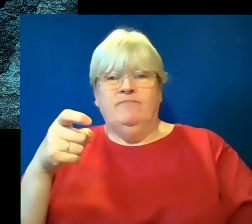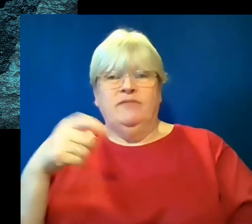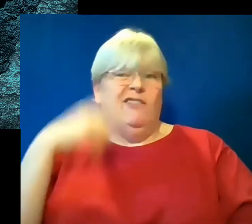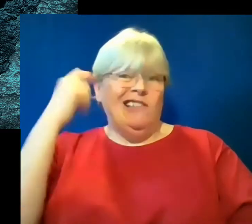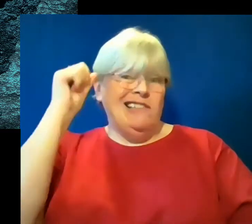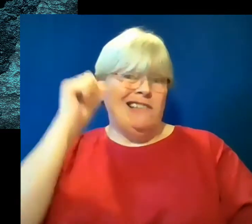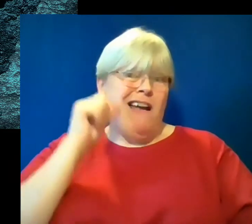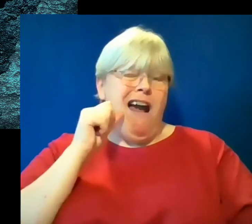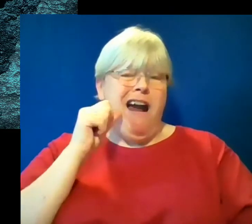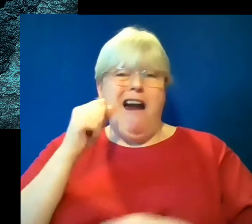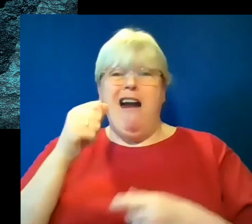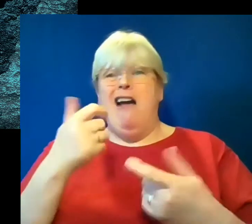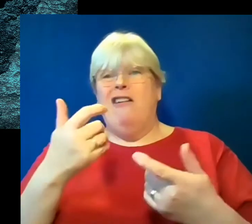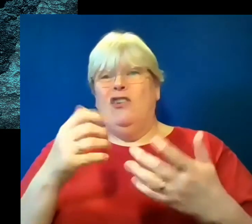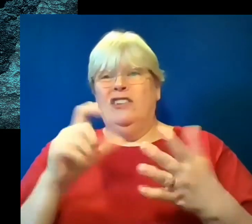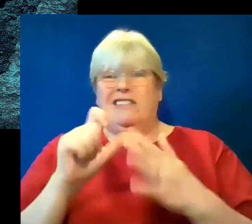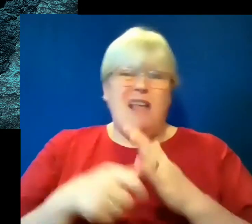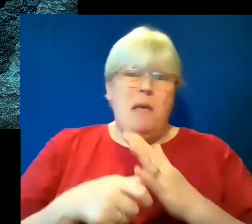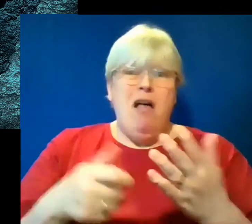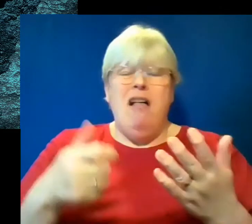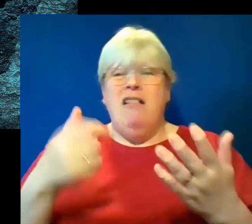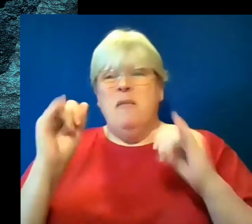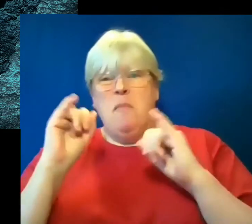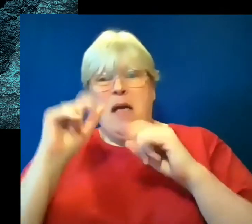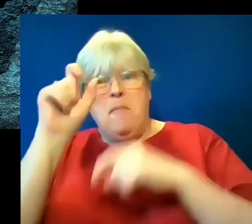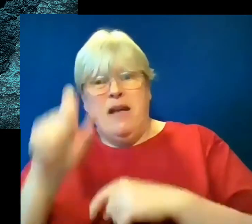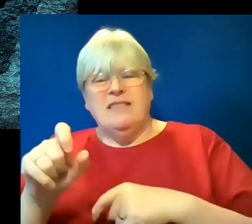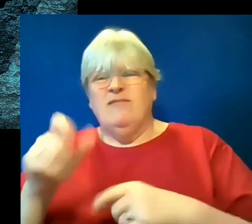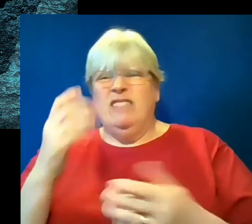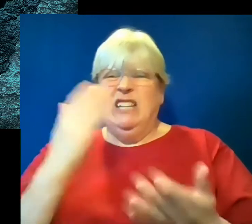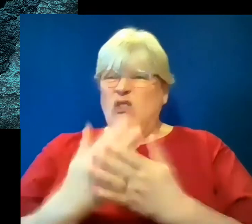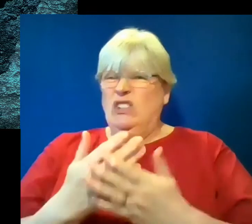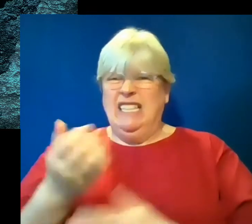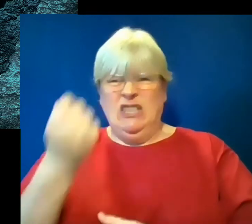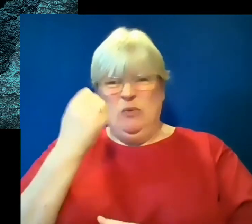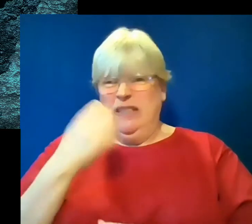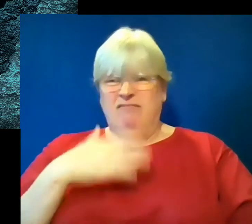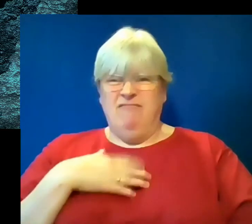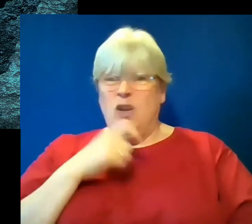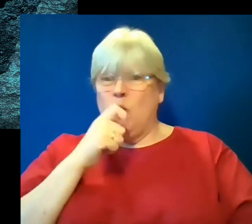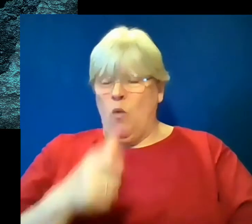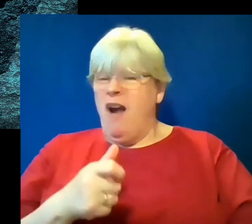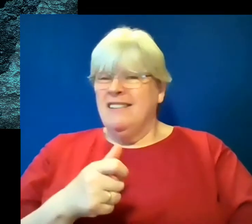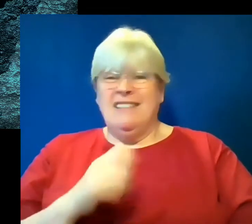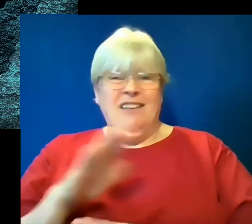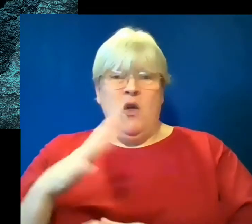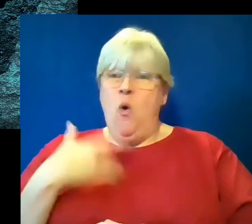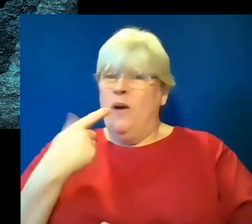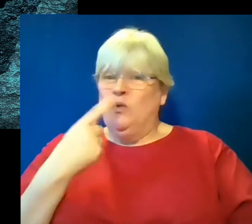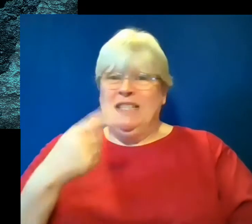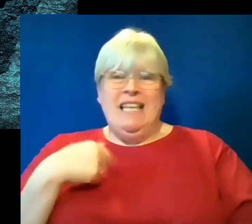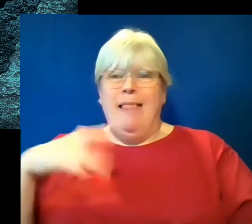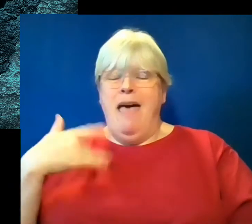just such nonsense. I mean, words that I would not want to say live on a live stream. It's nonsense. And